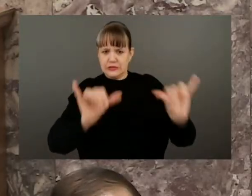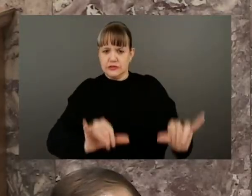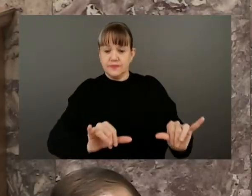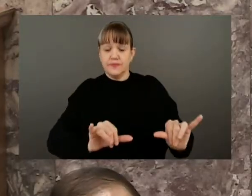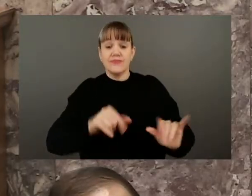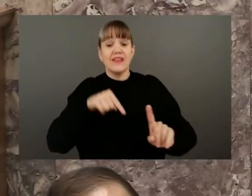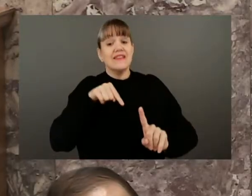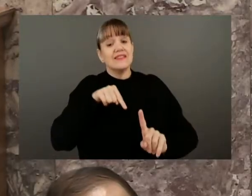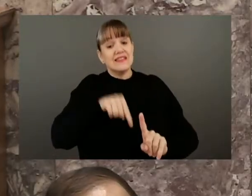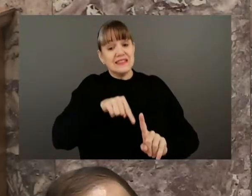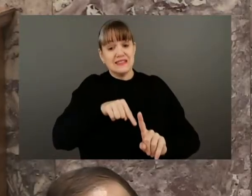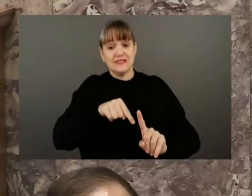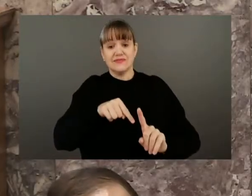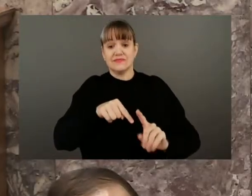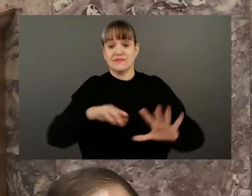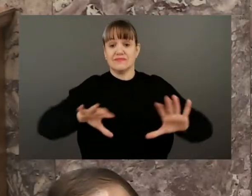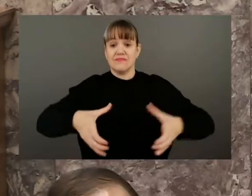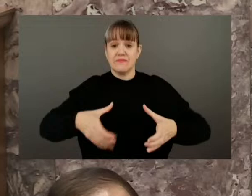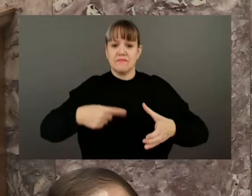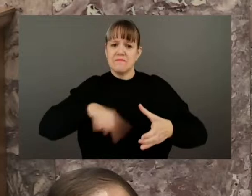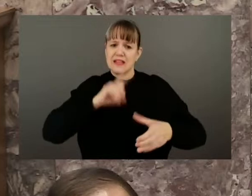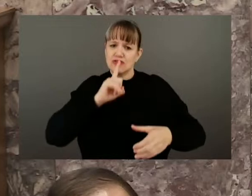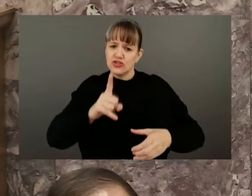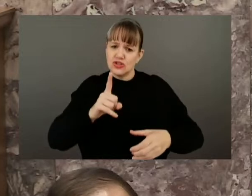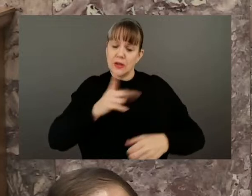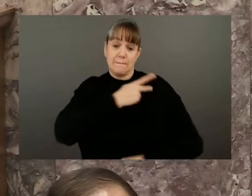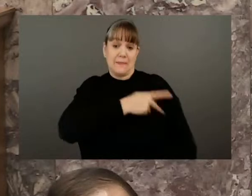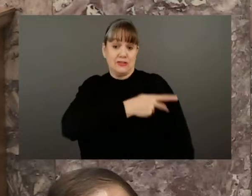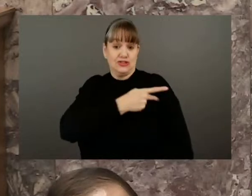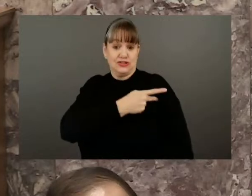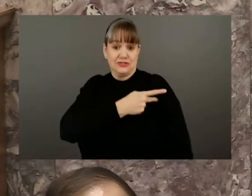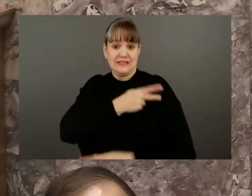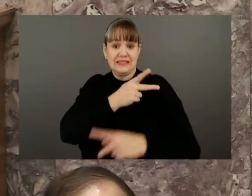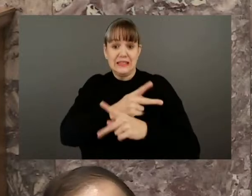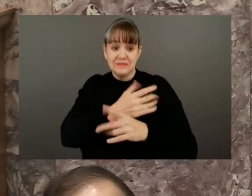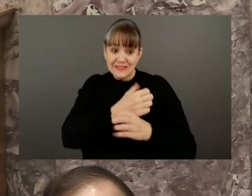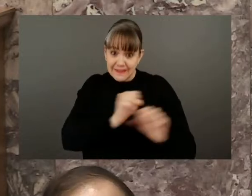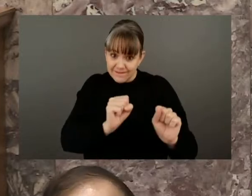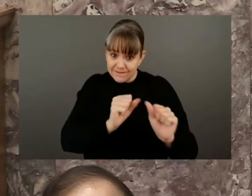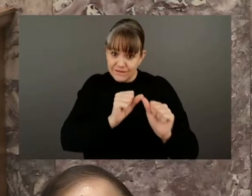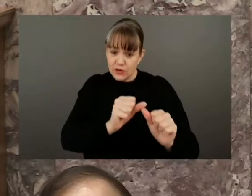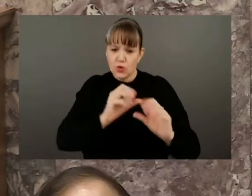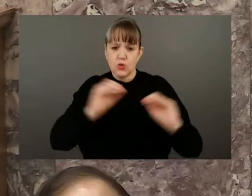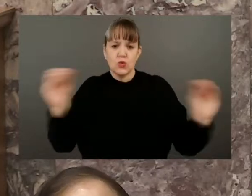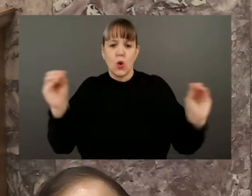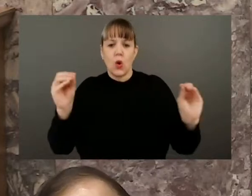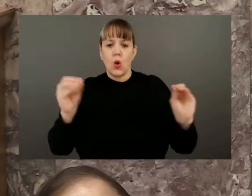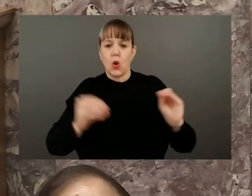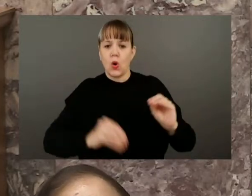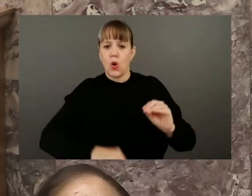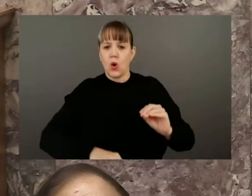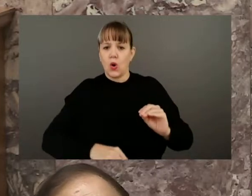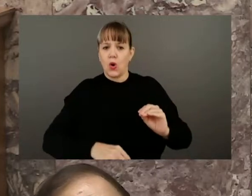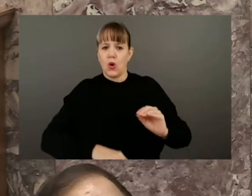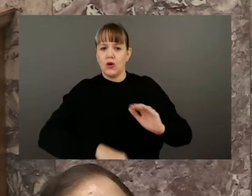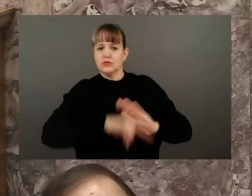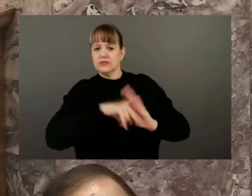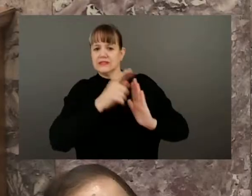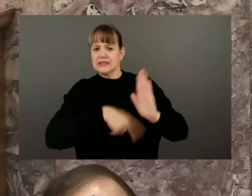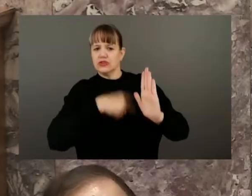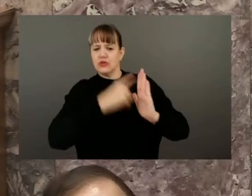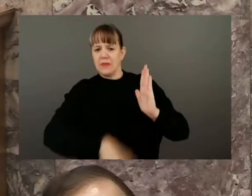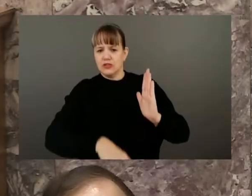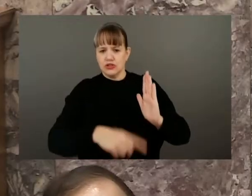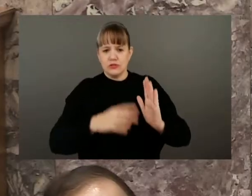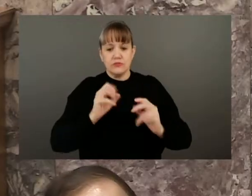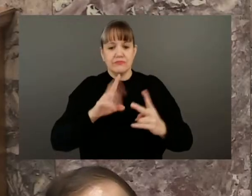kept safe from harm and discrimination. That's always been the role of regulatory colleges, Mr. Speaker, and that